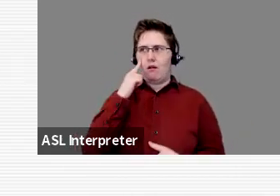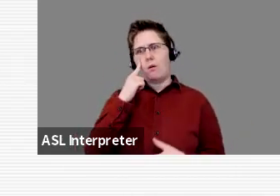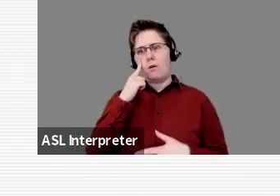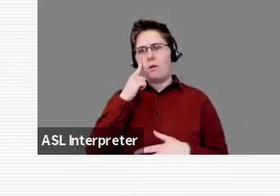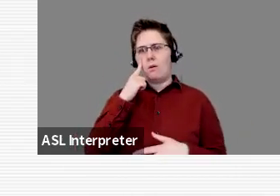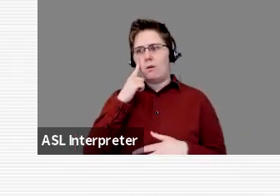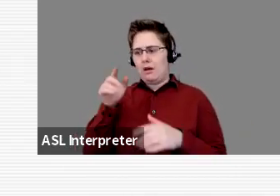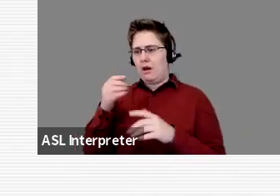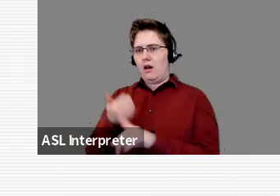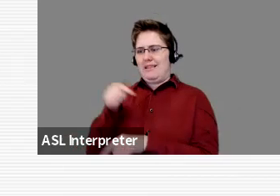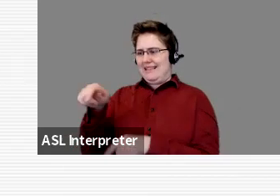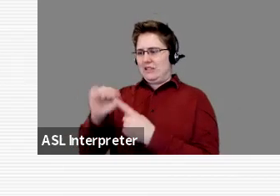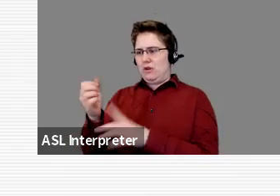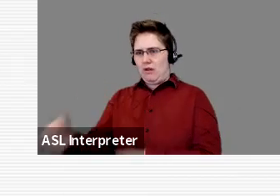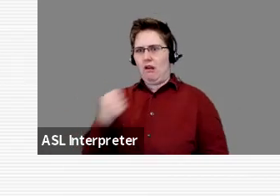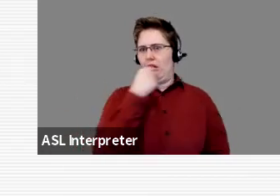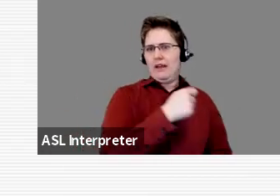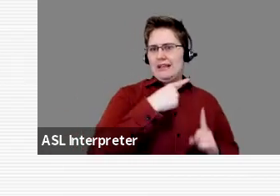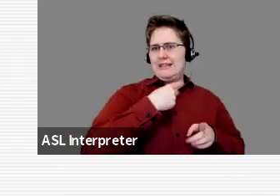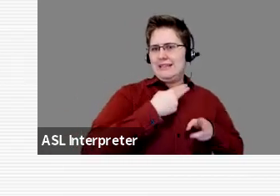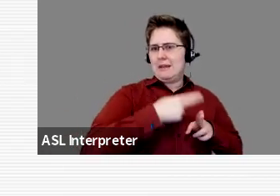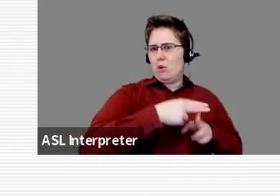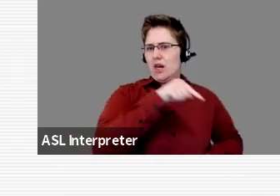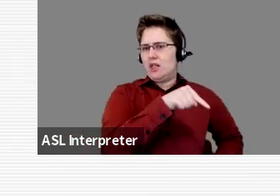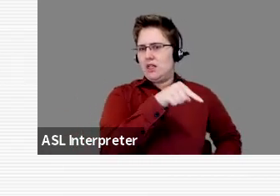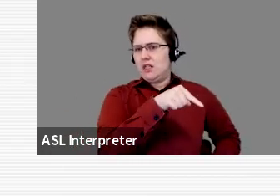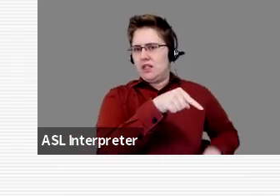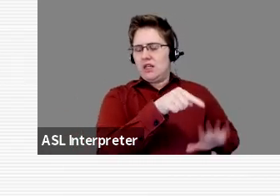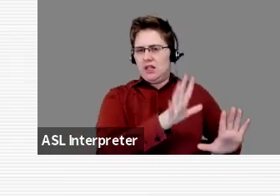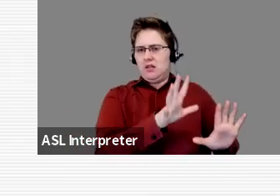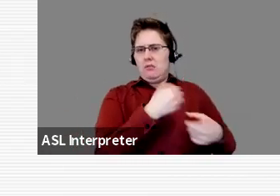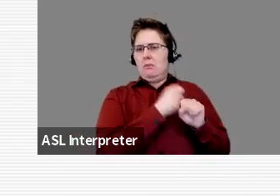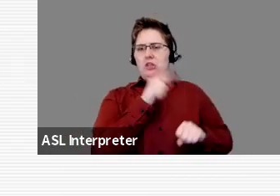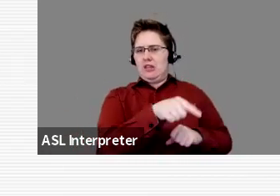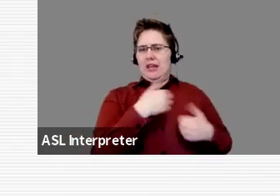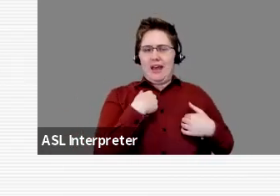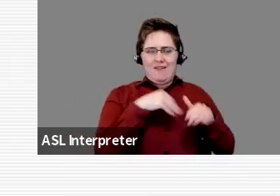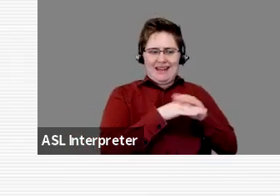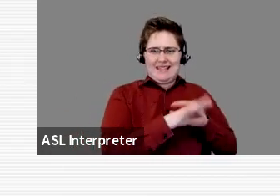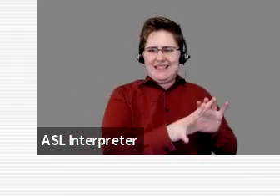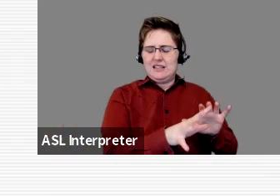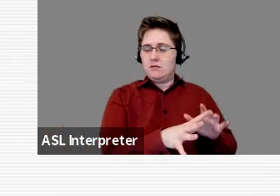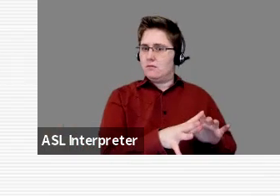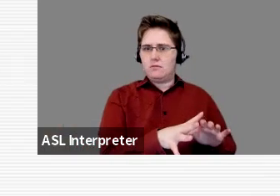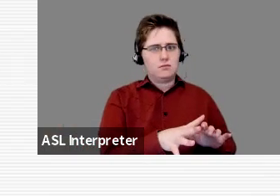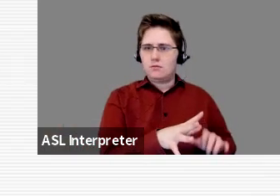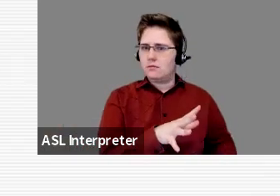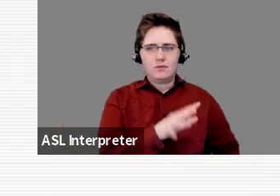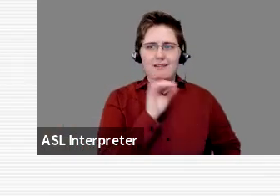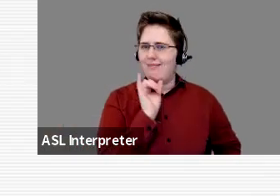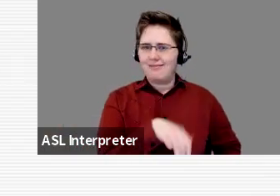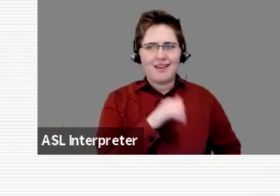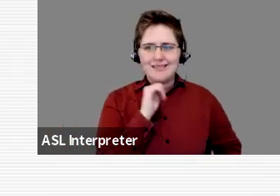this one situation, we'll put them in this other temporary situation, and let's just make sure they have access to that, is no longer